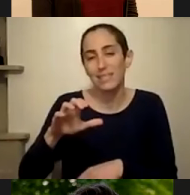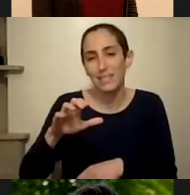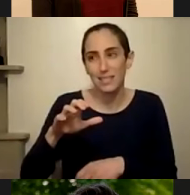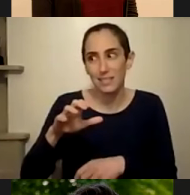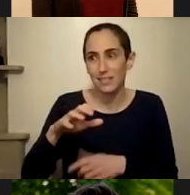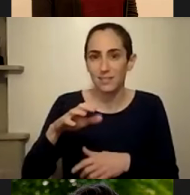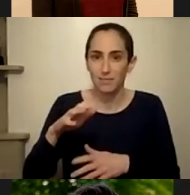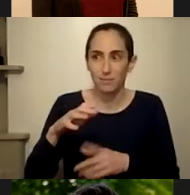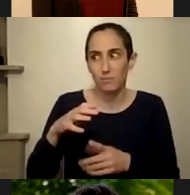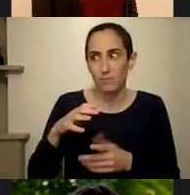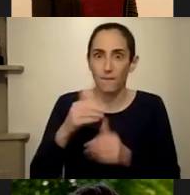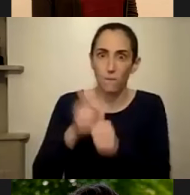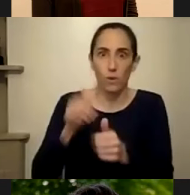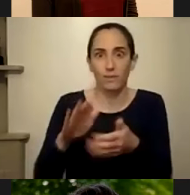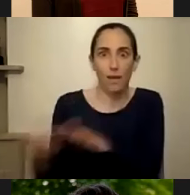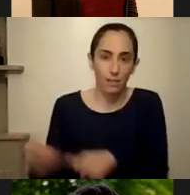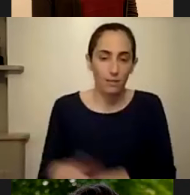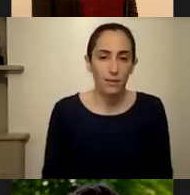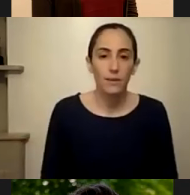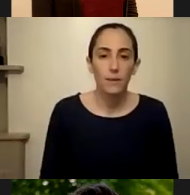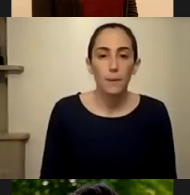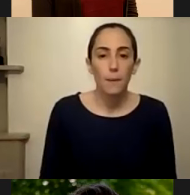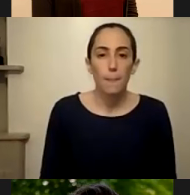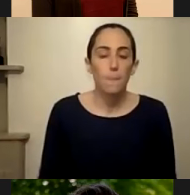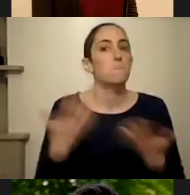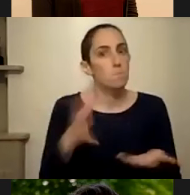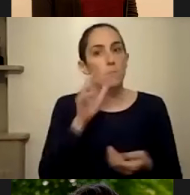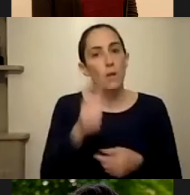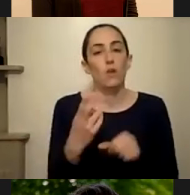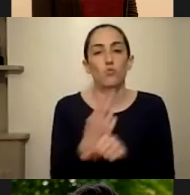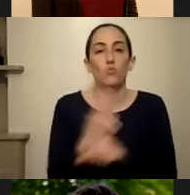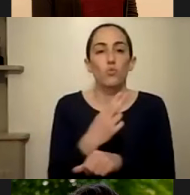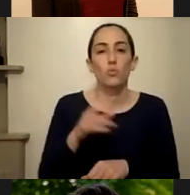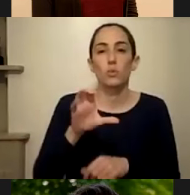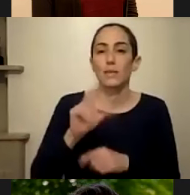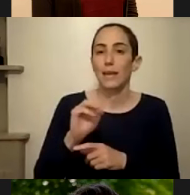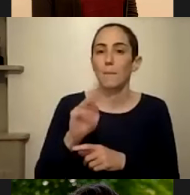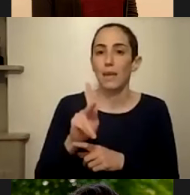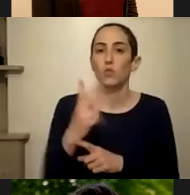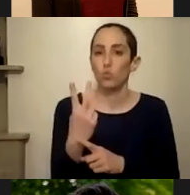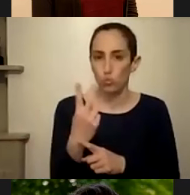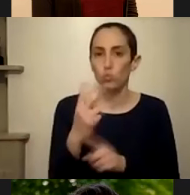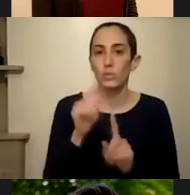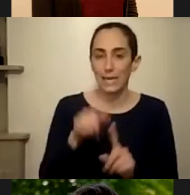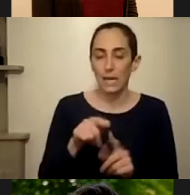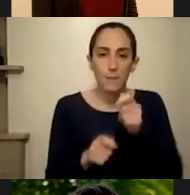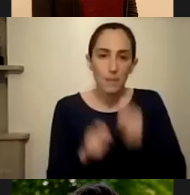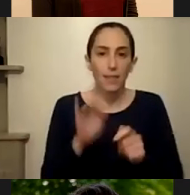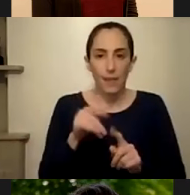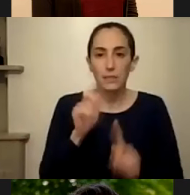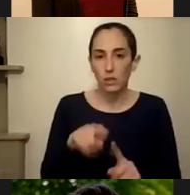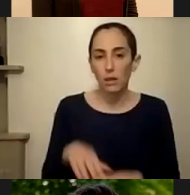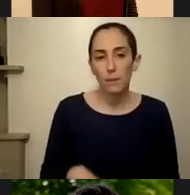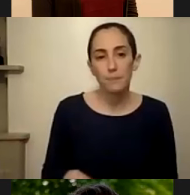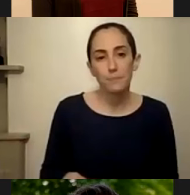dying. So how about using the CAMK2 signaling by manipulating CAMK2 signaling?